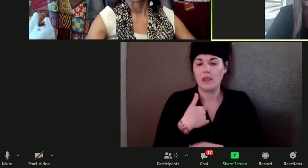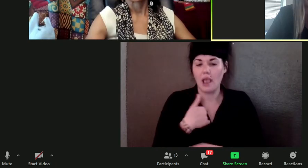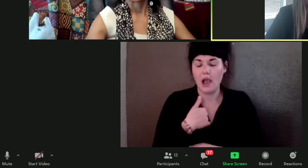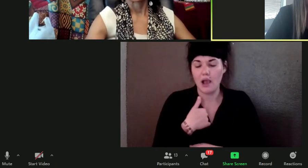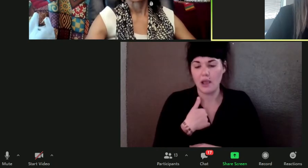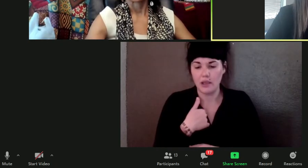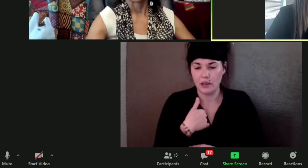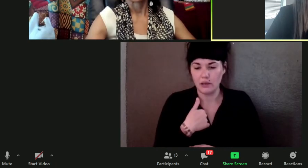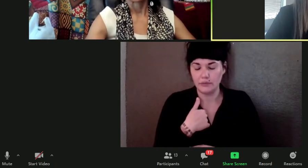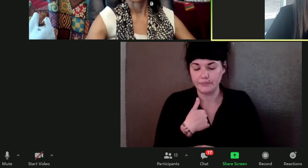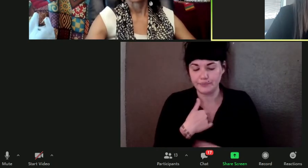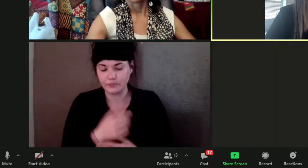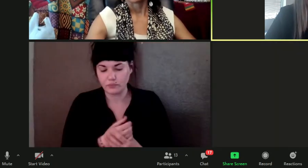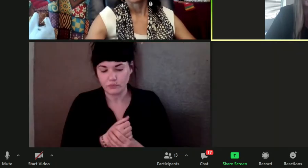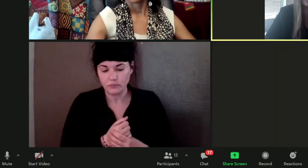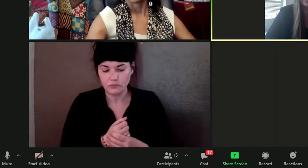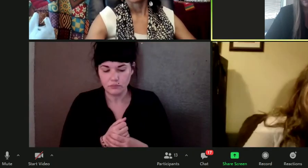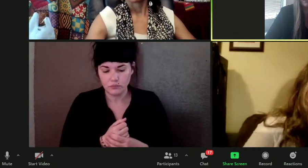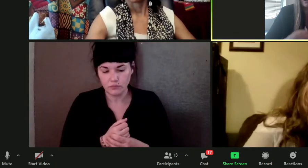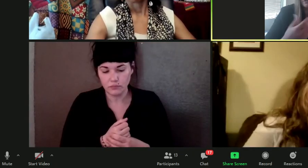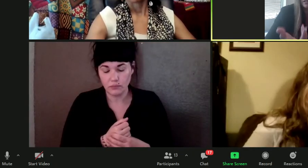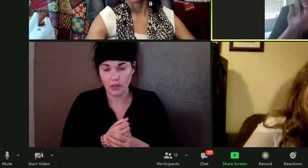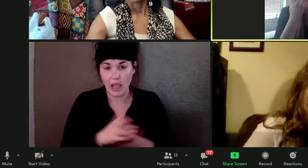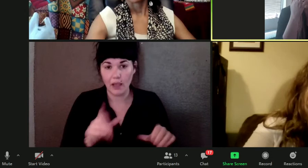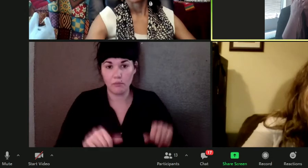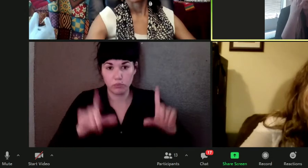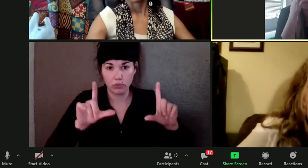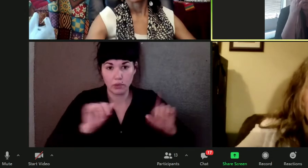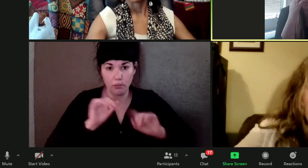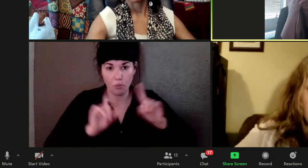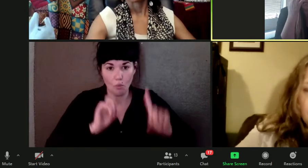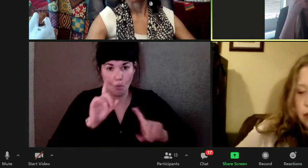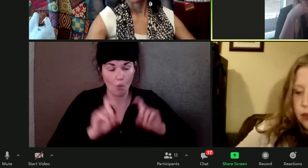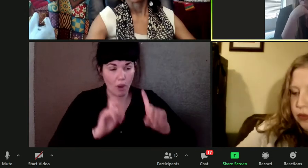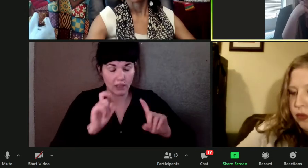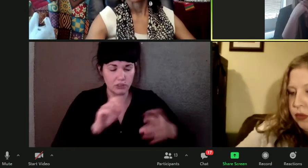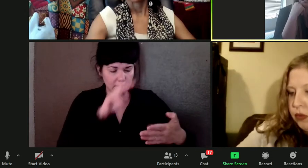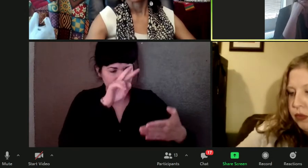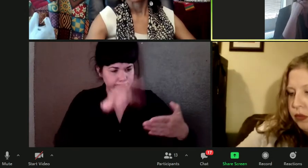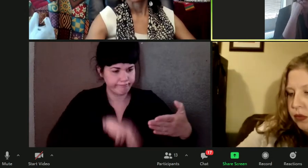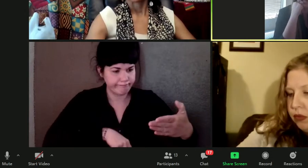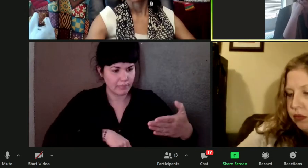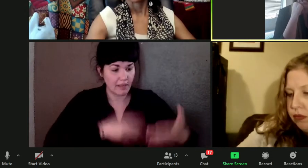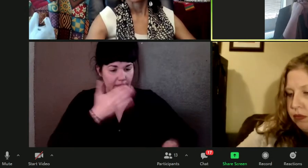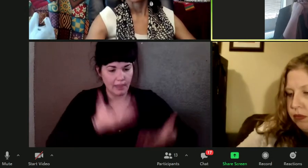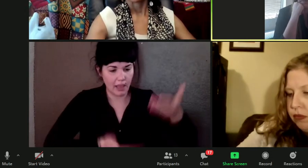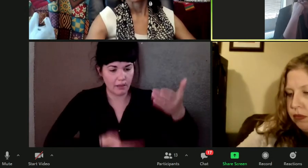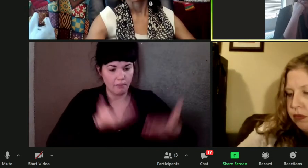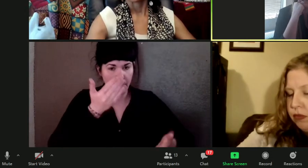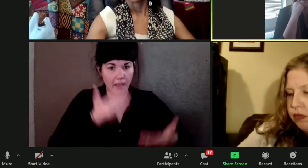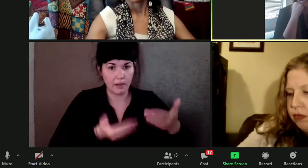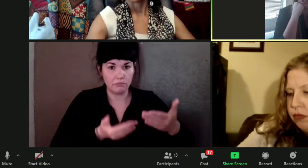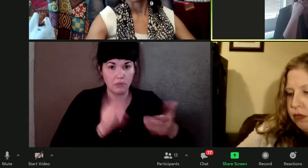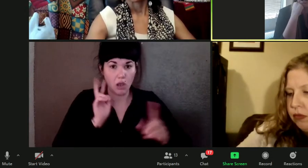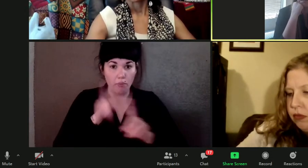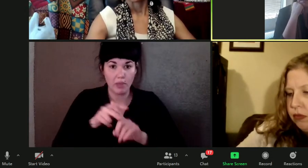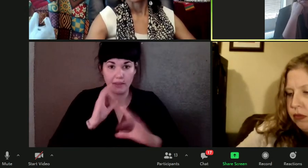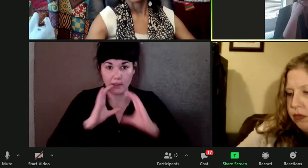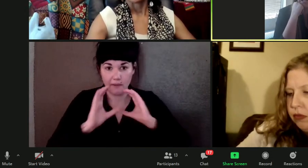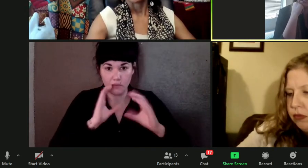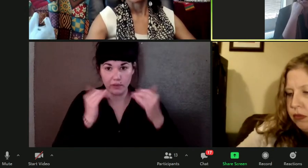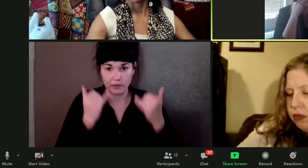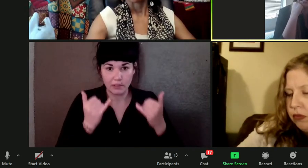that might apply to this conversation today, and I was able to find a lot